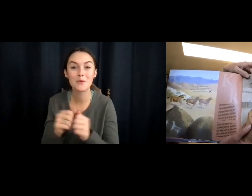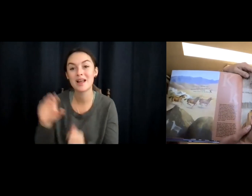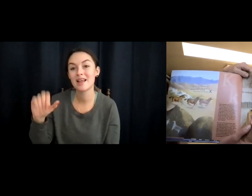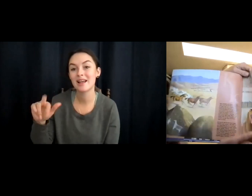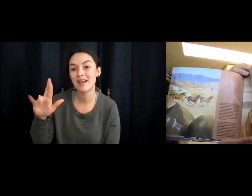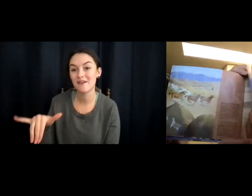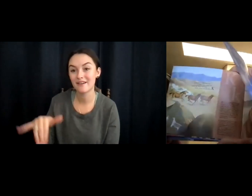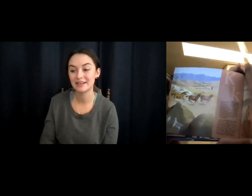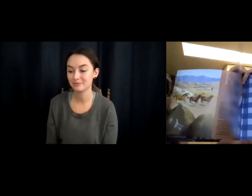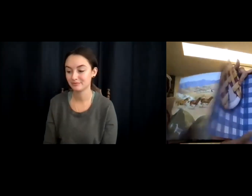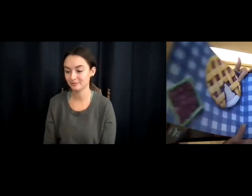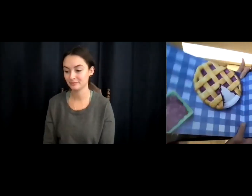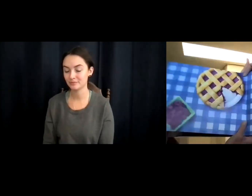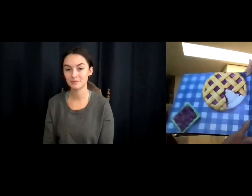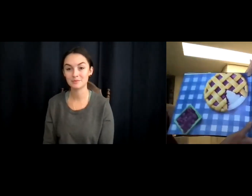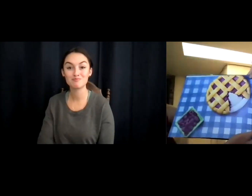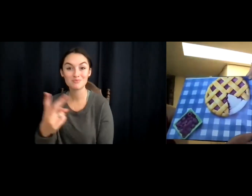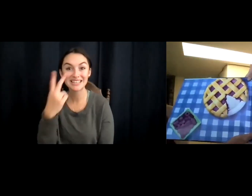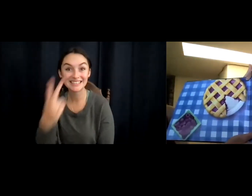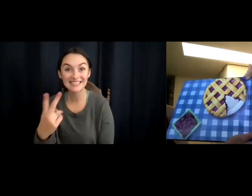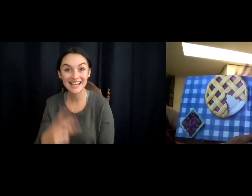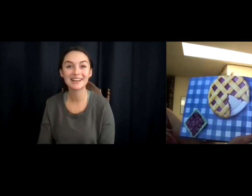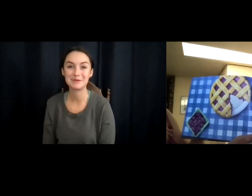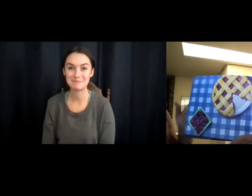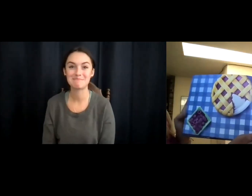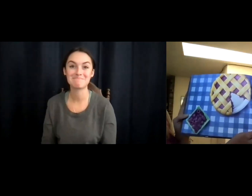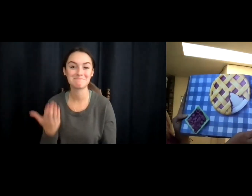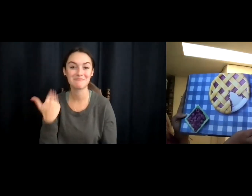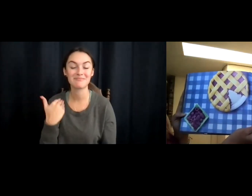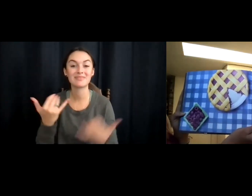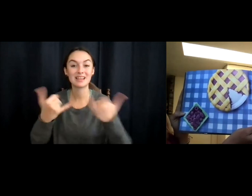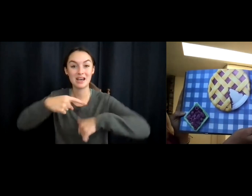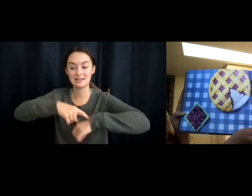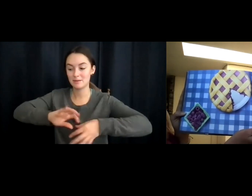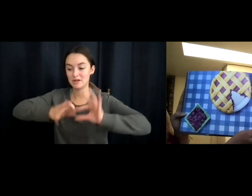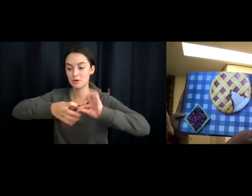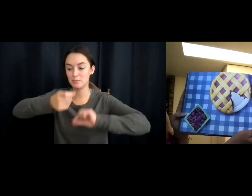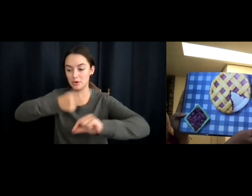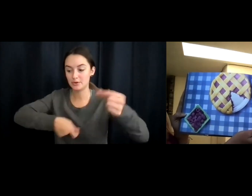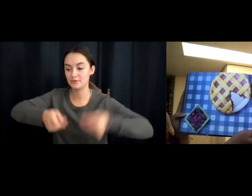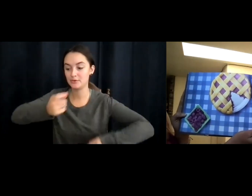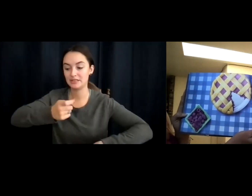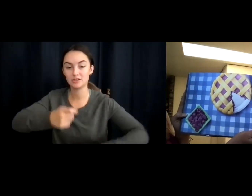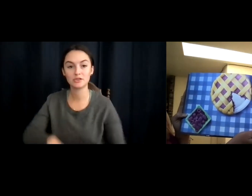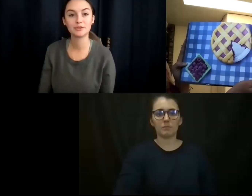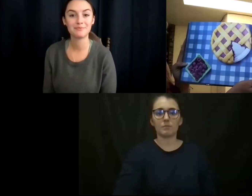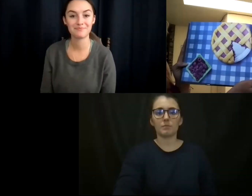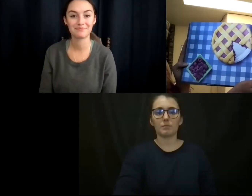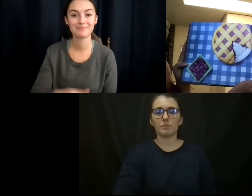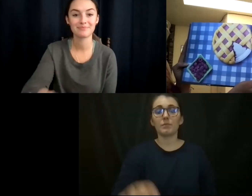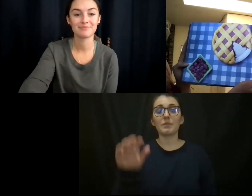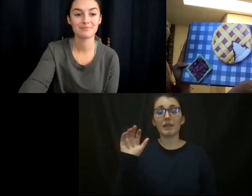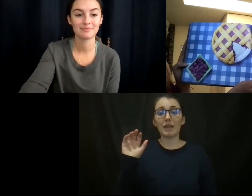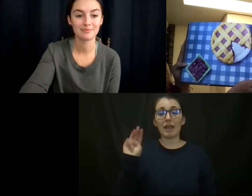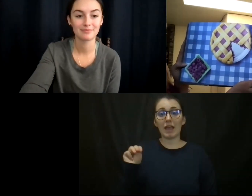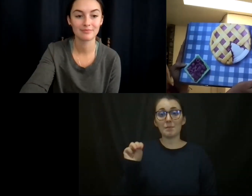We got to see some of these up close and personal. M is for Marionberries, an